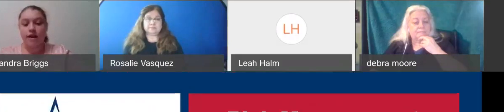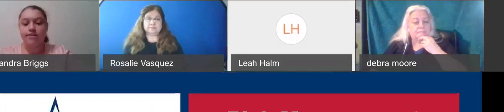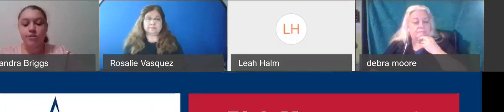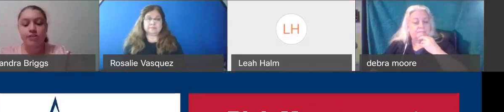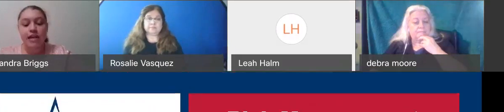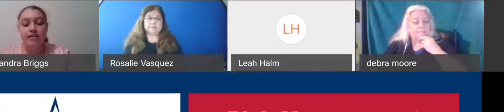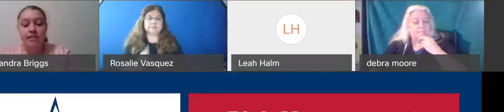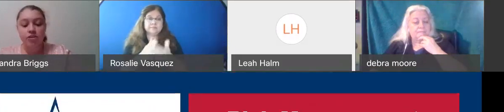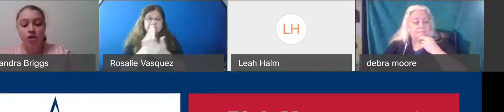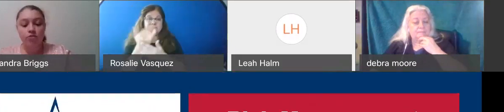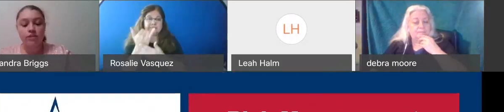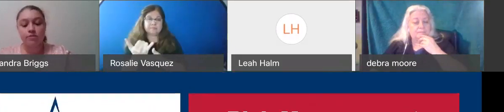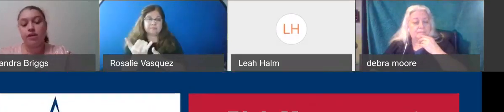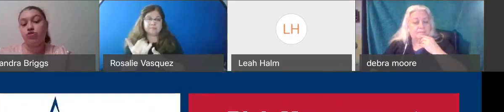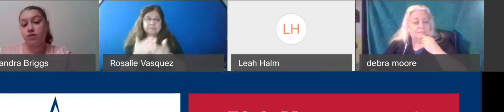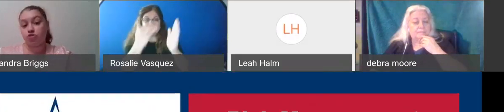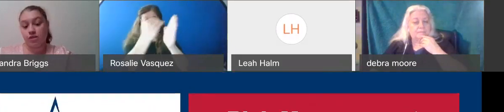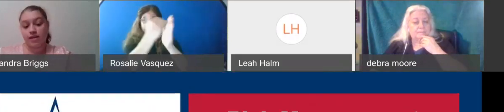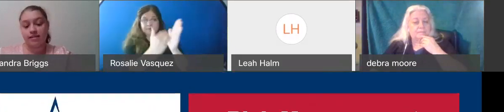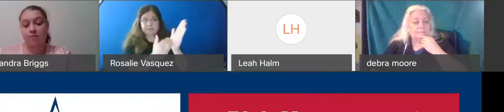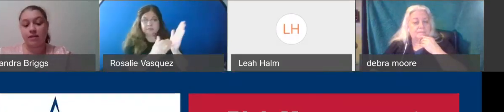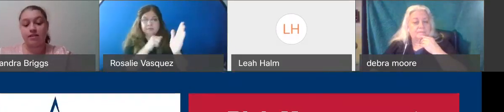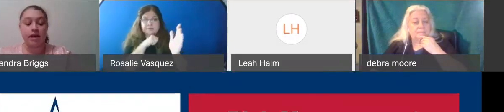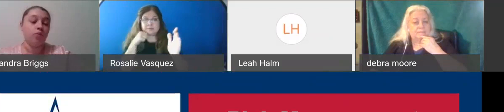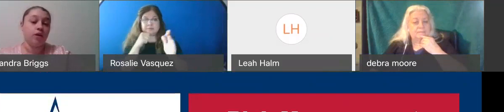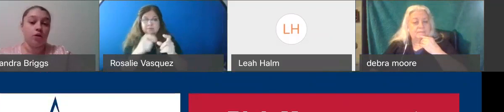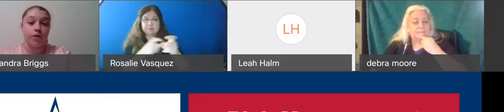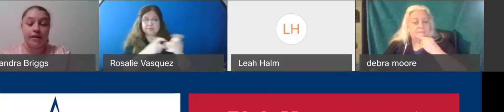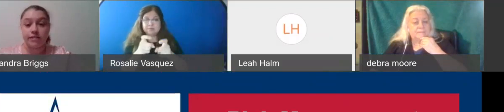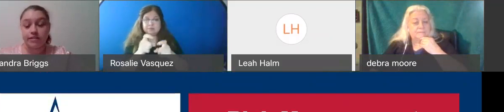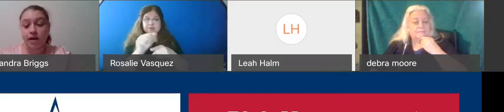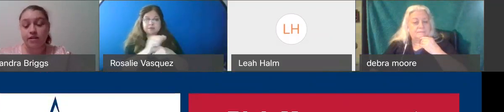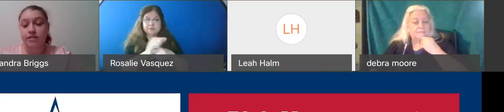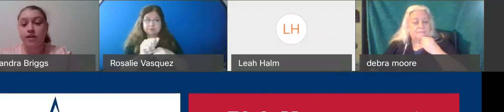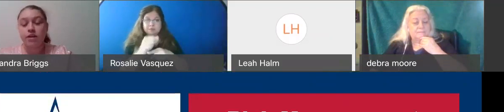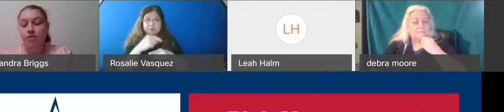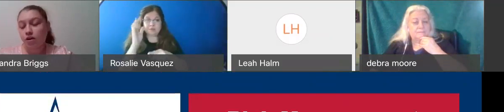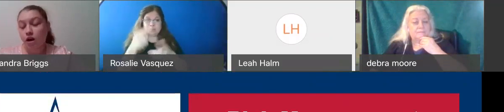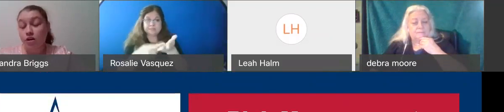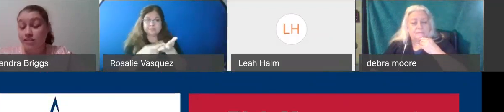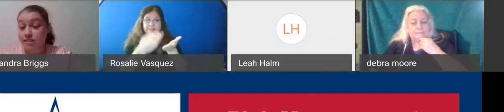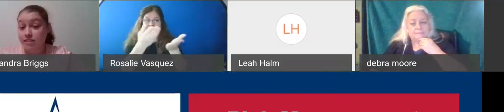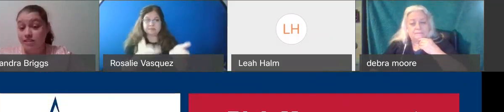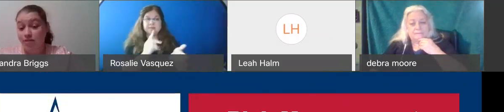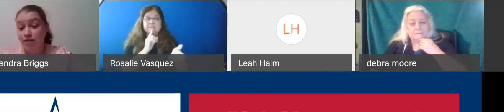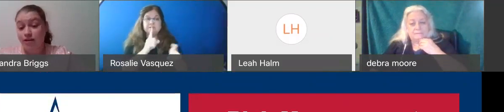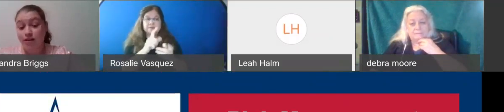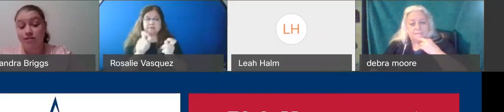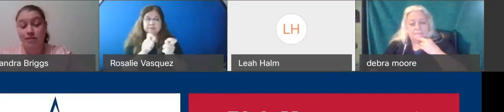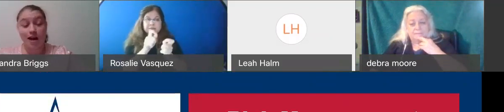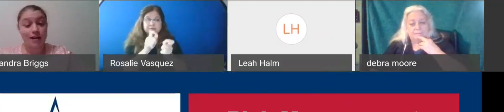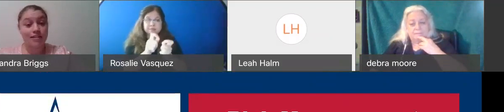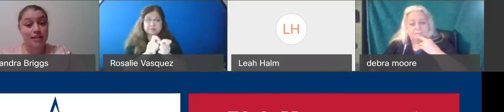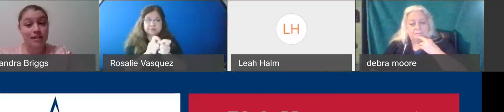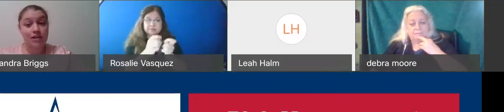All right, so today these are the risk management training topics that we are going to discuss. There are